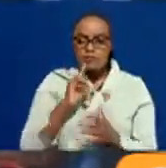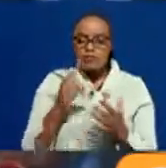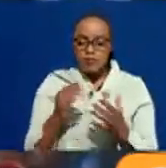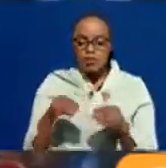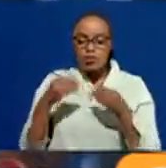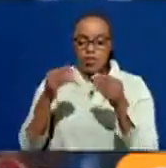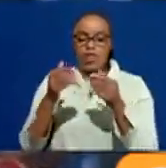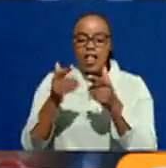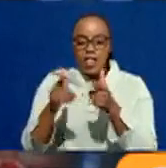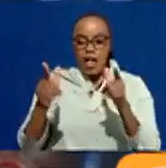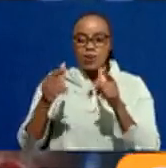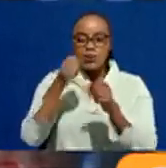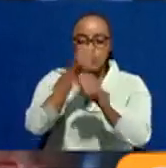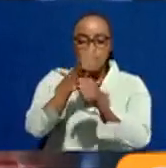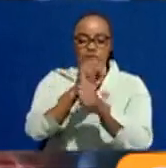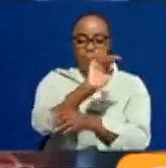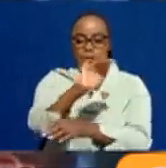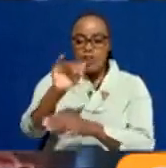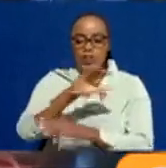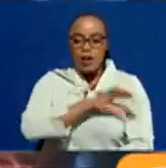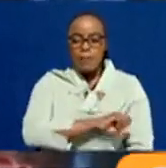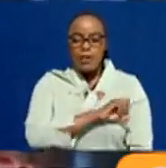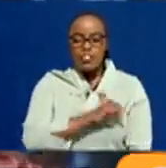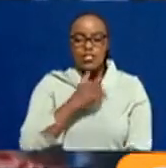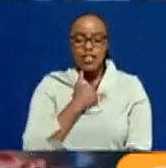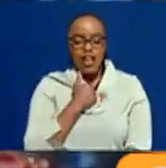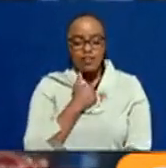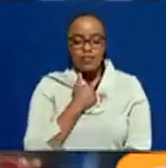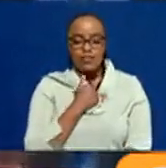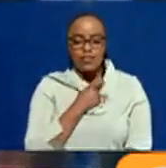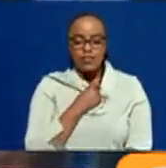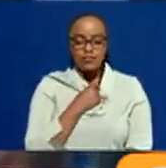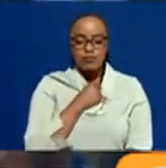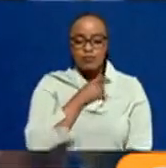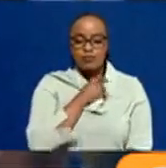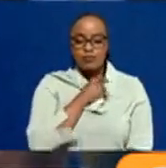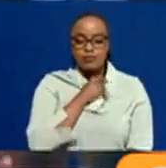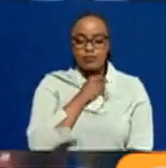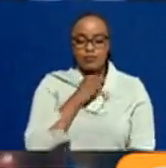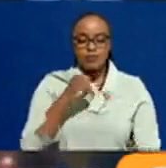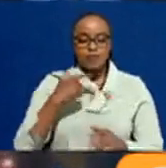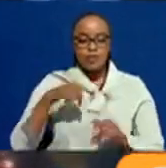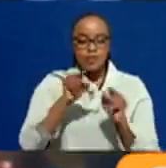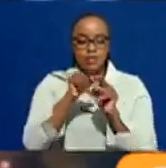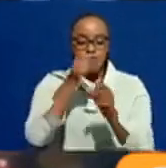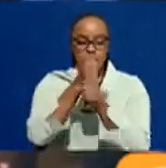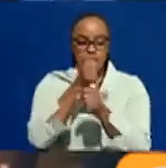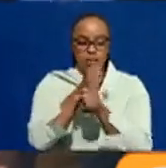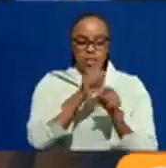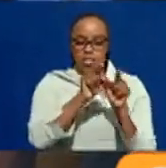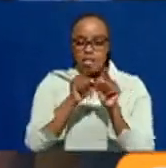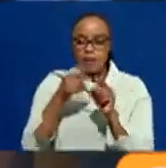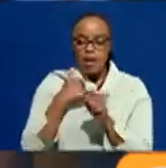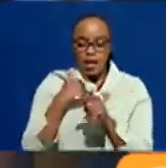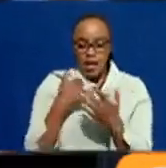chance, and I beg you to be patient with him. We have come to the treasury, and the coffers are